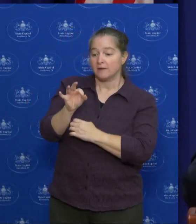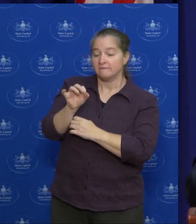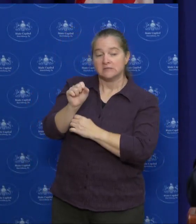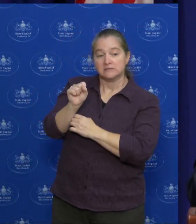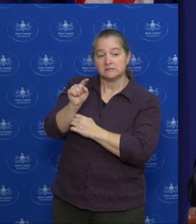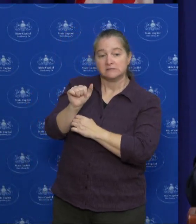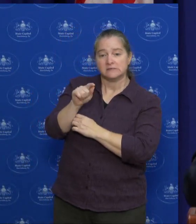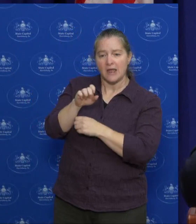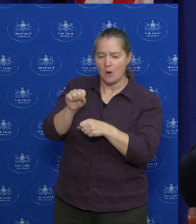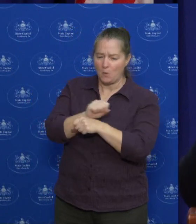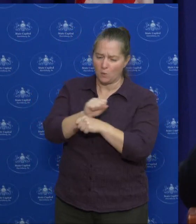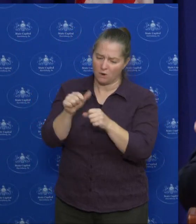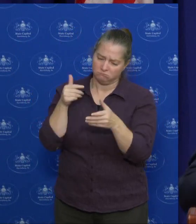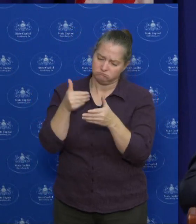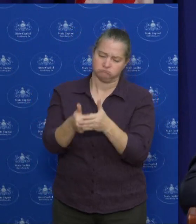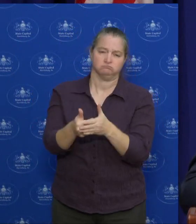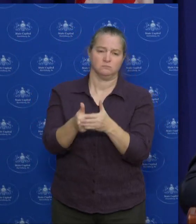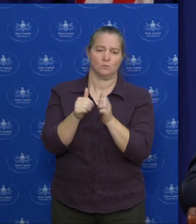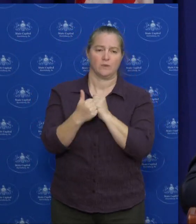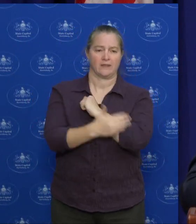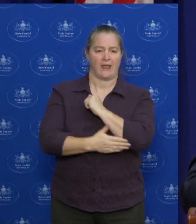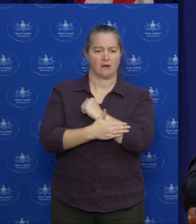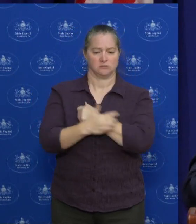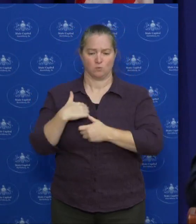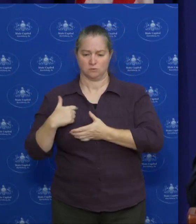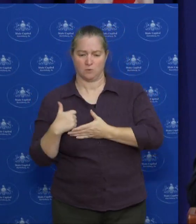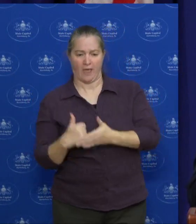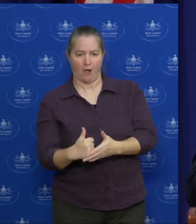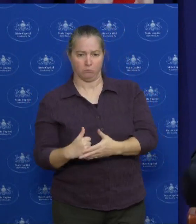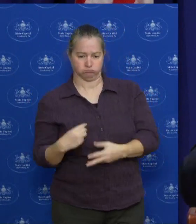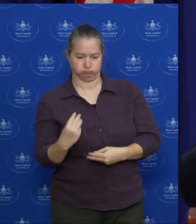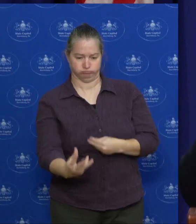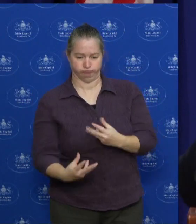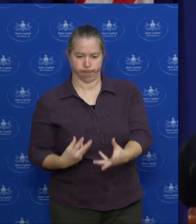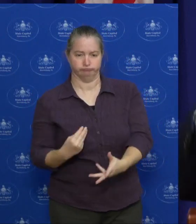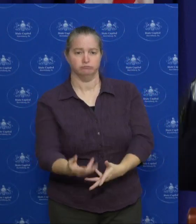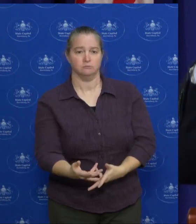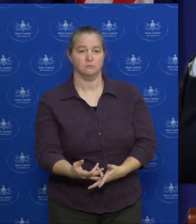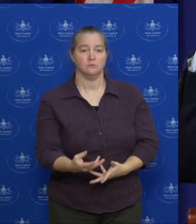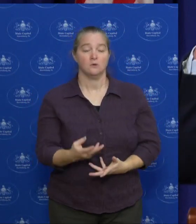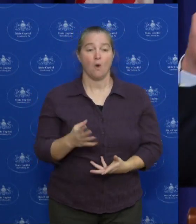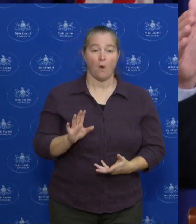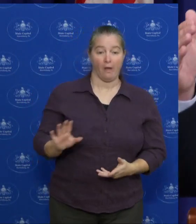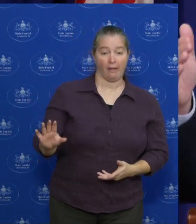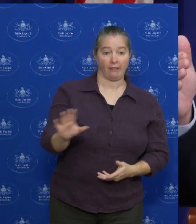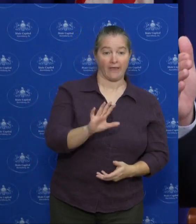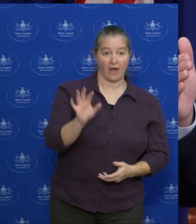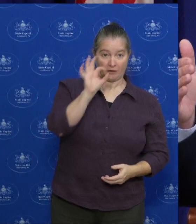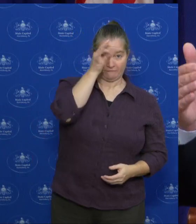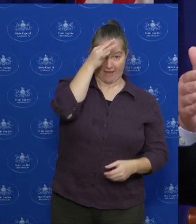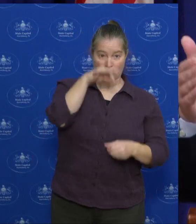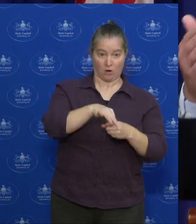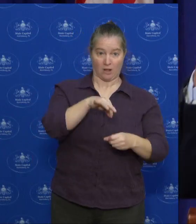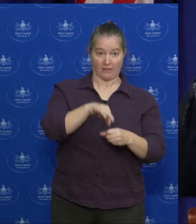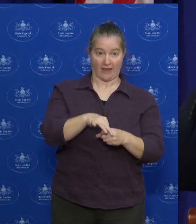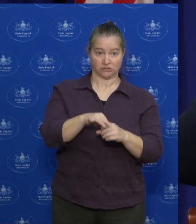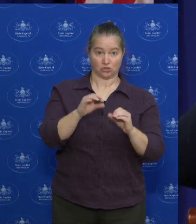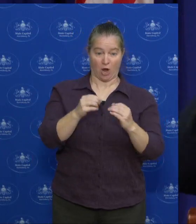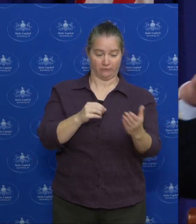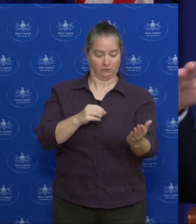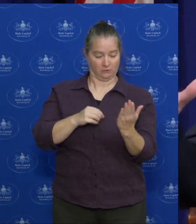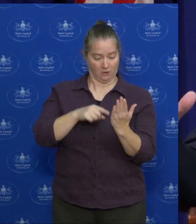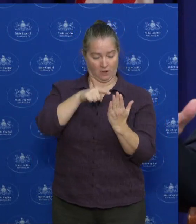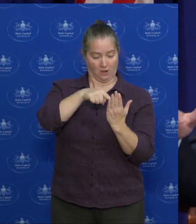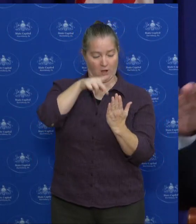work closely with the counties. We want to be a resource to the counties. We, for example, proof their federal election offices. We